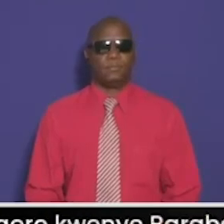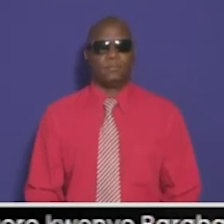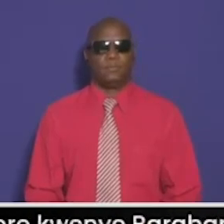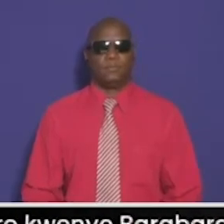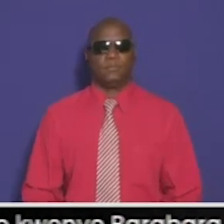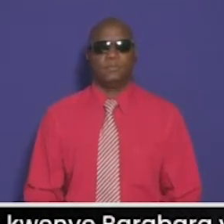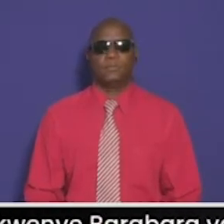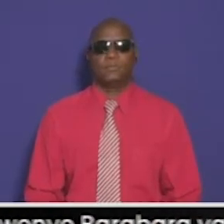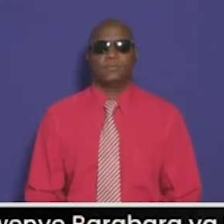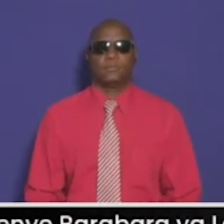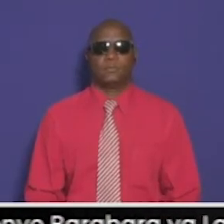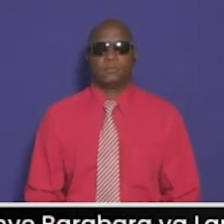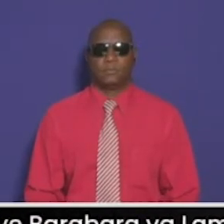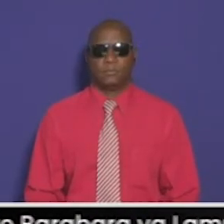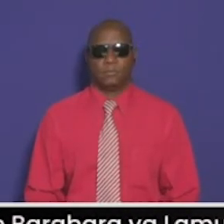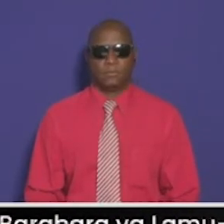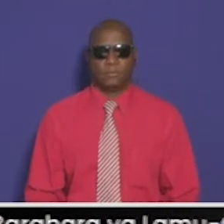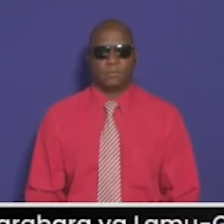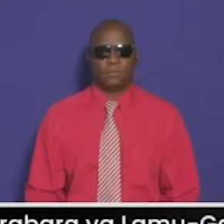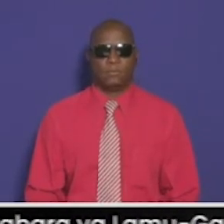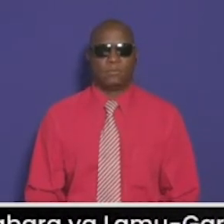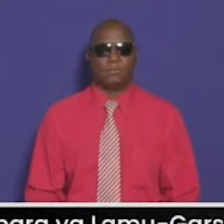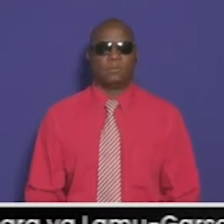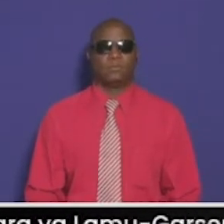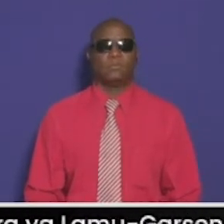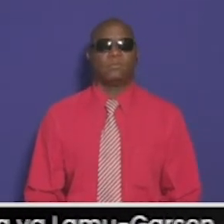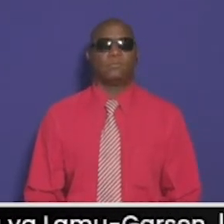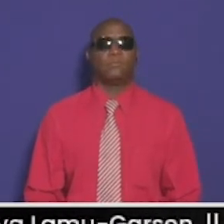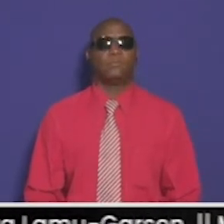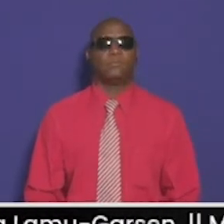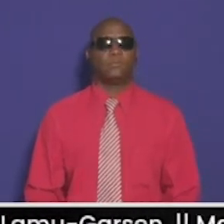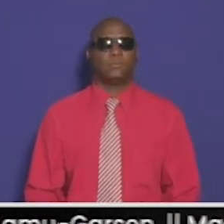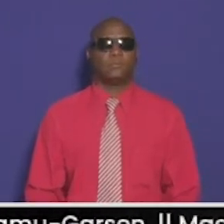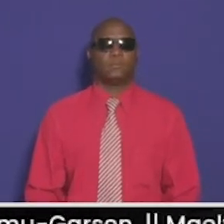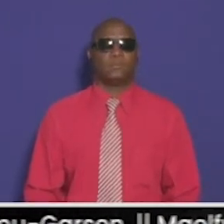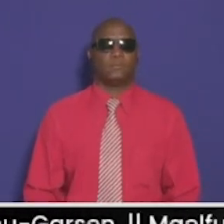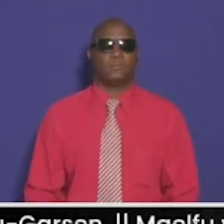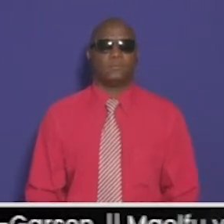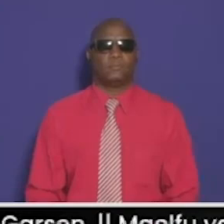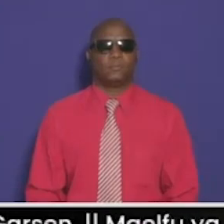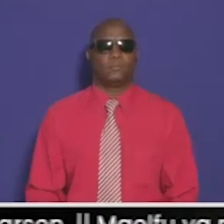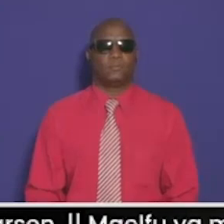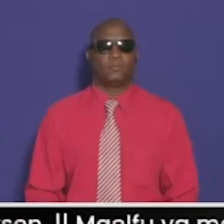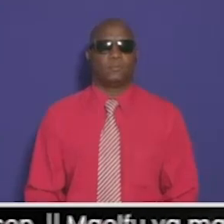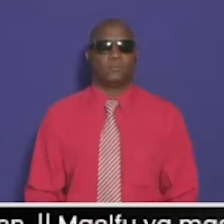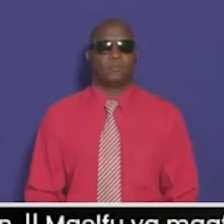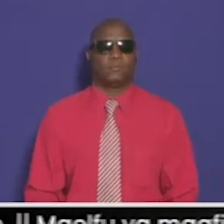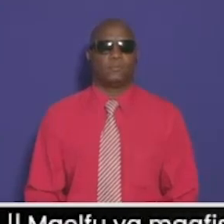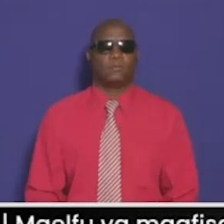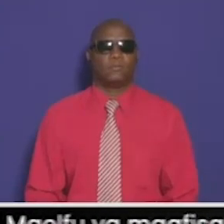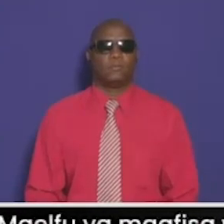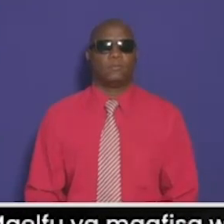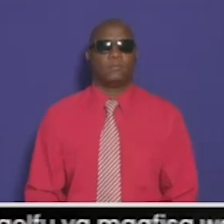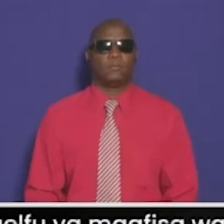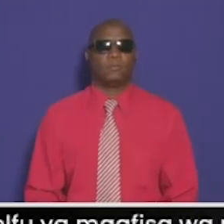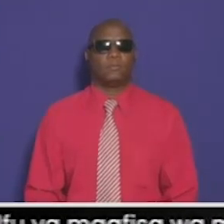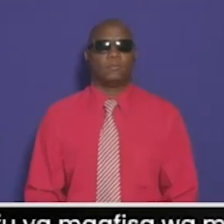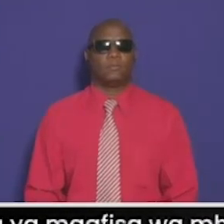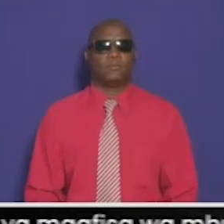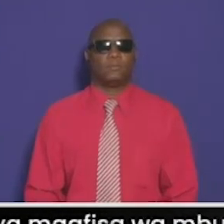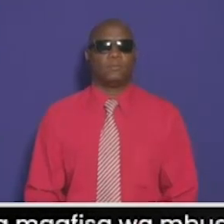cruelty against children, failing to take children to school and failing to provide